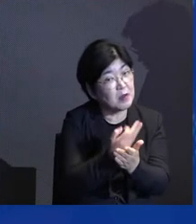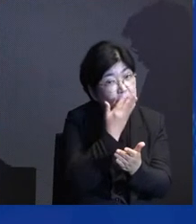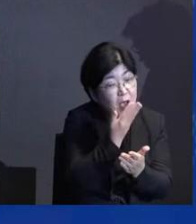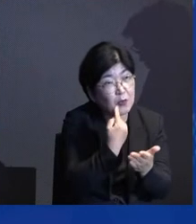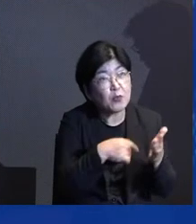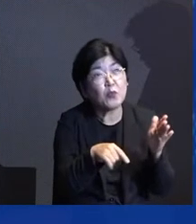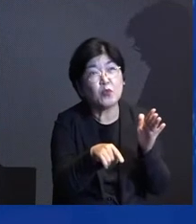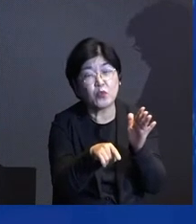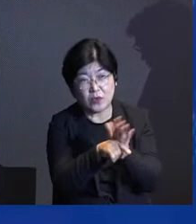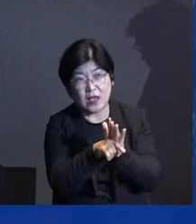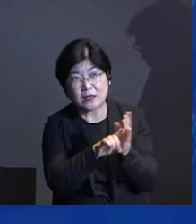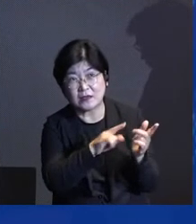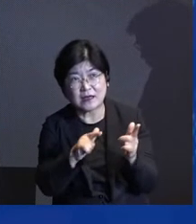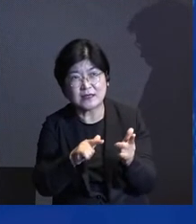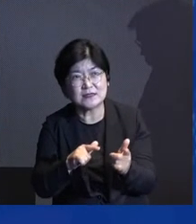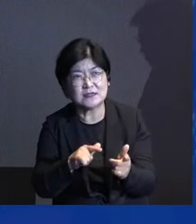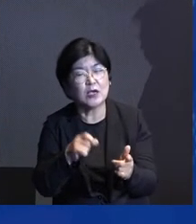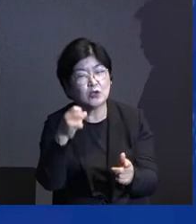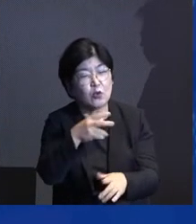will